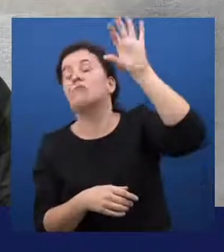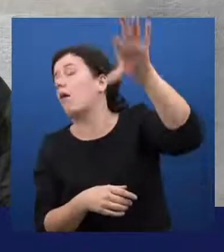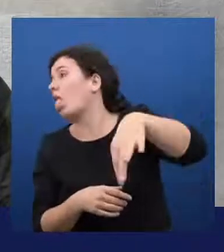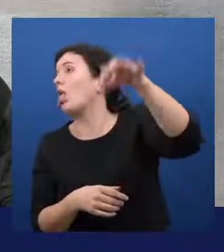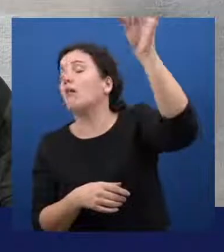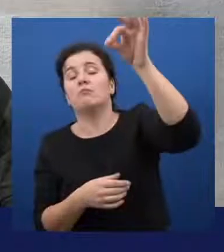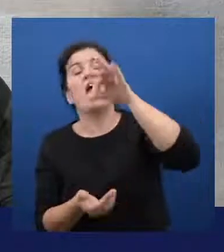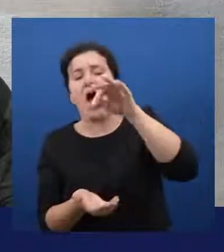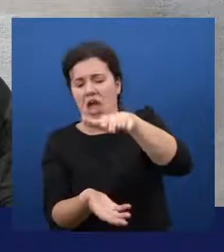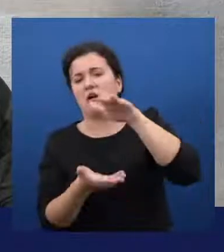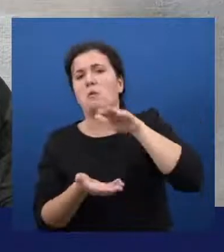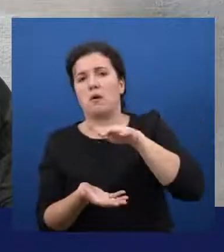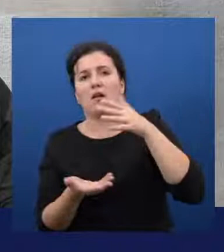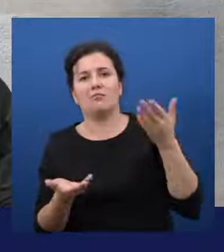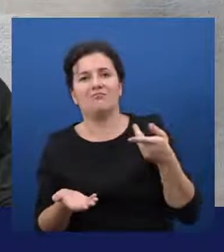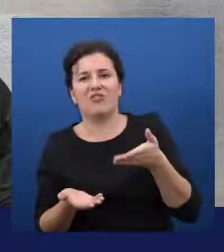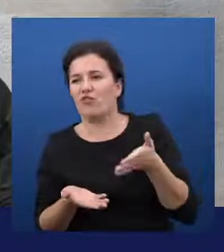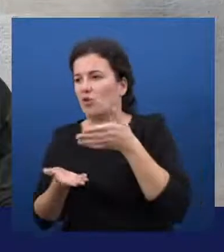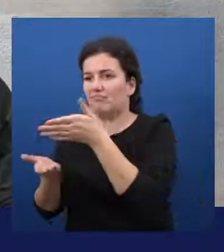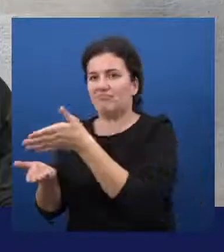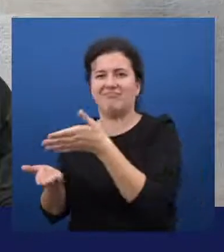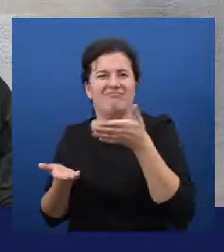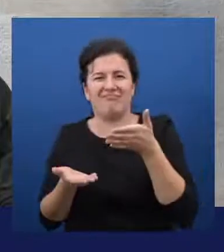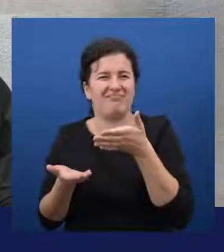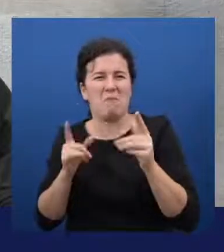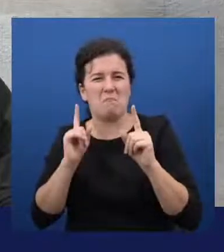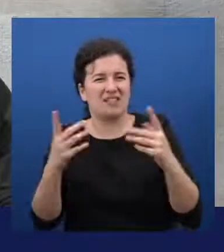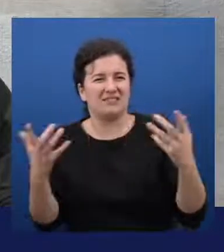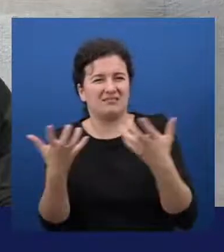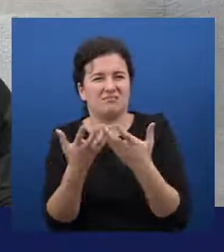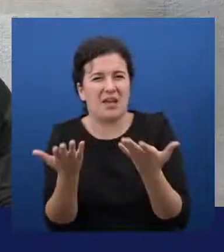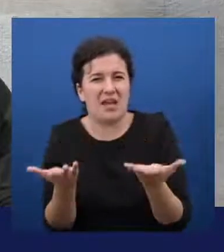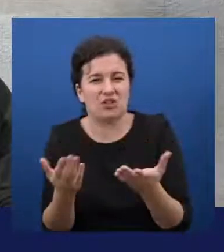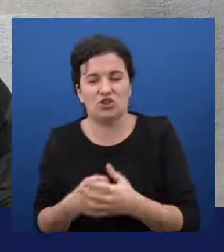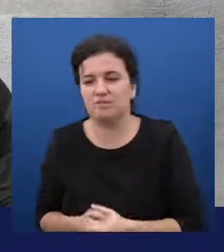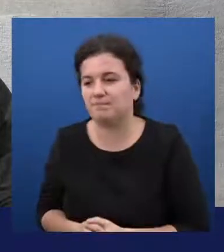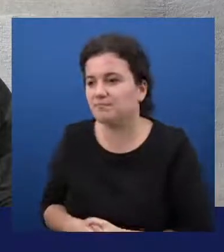Overall, I think it's fascinating that we're